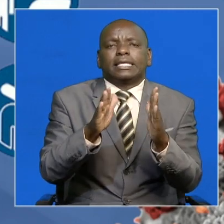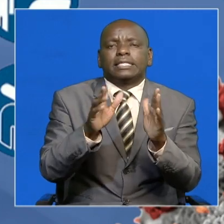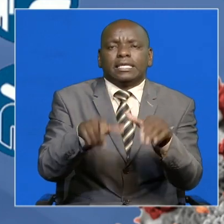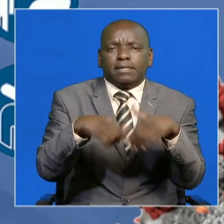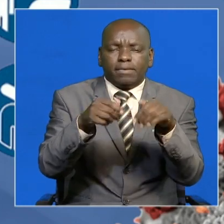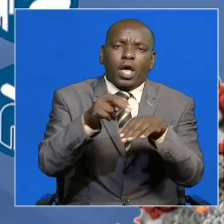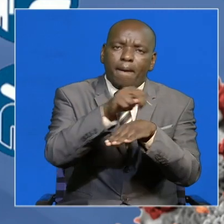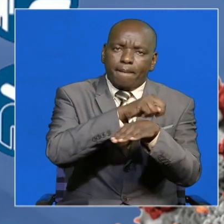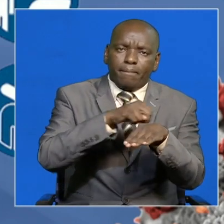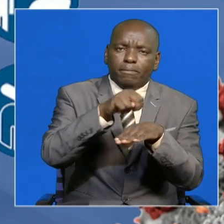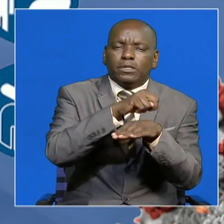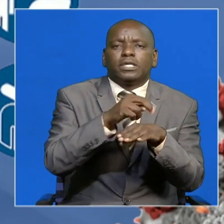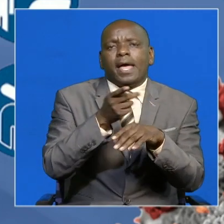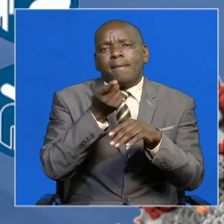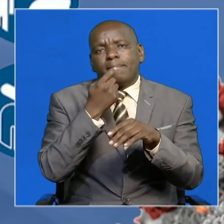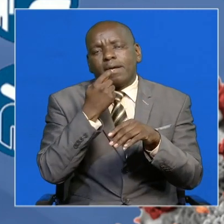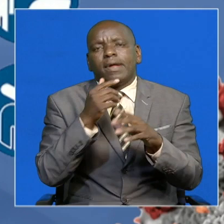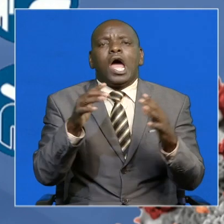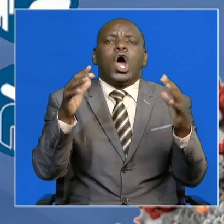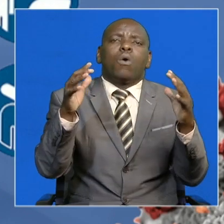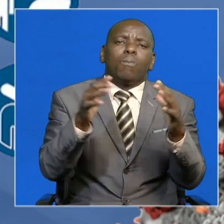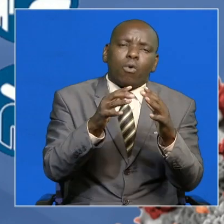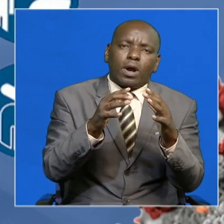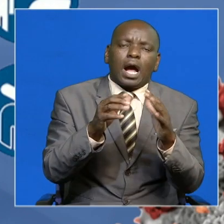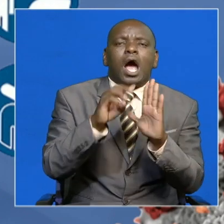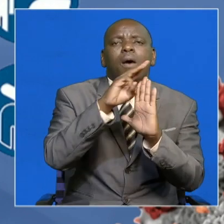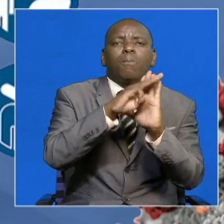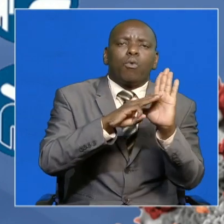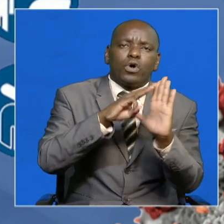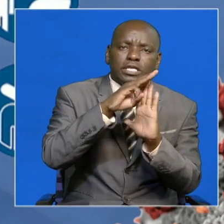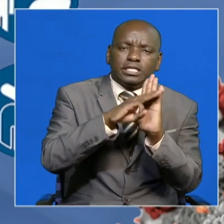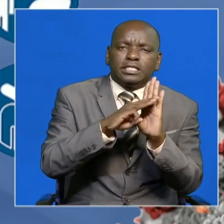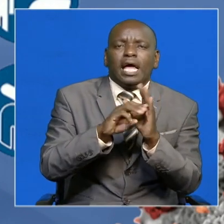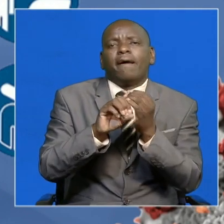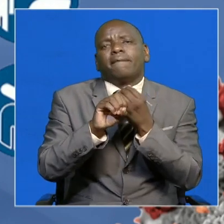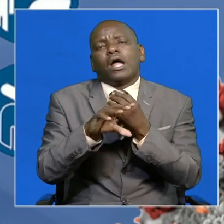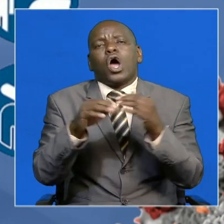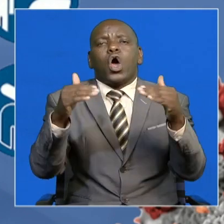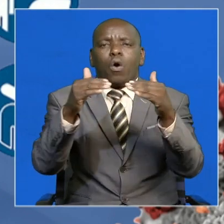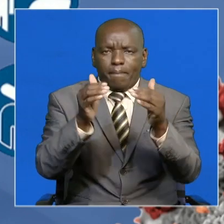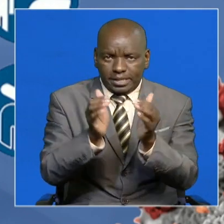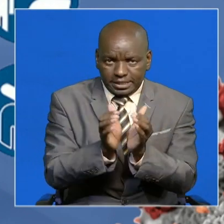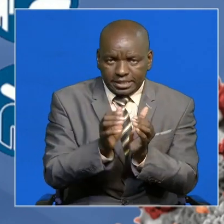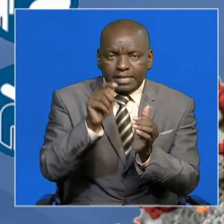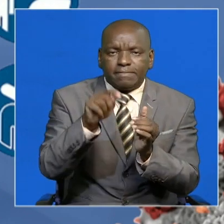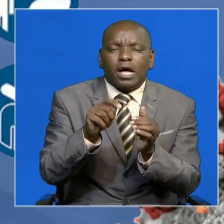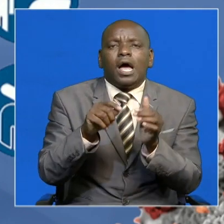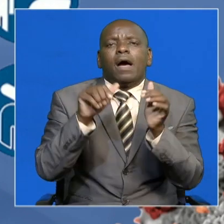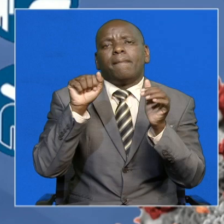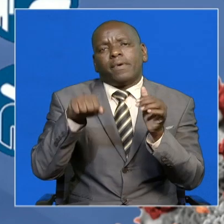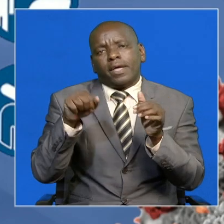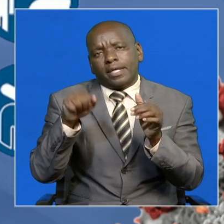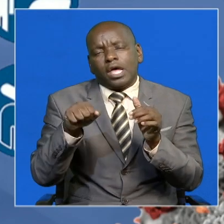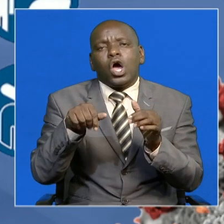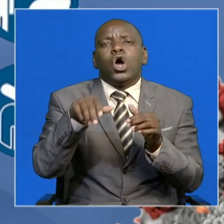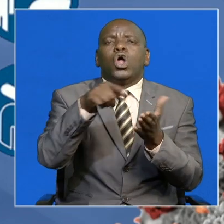the National Medicines or Drugs and Therapeutic Policy Advisory Committee, reflect the consensus of